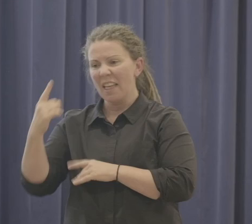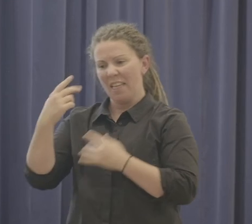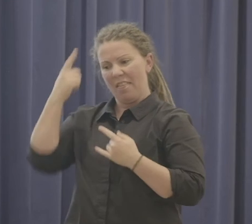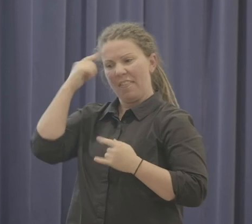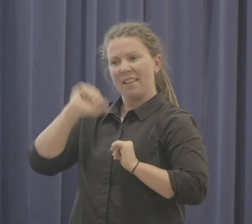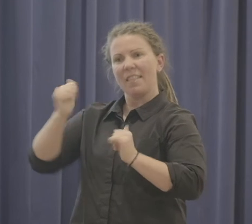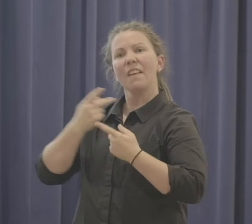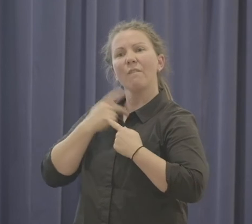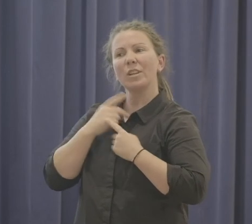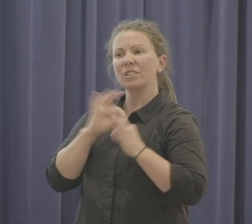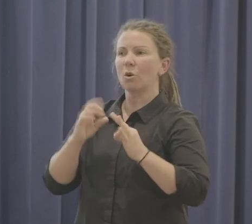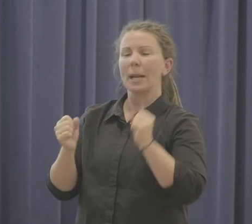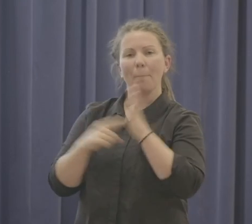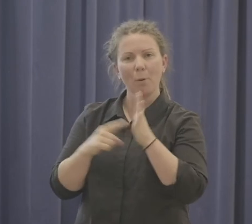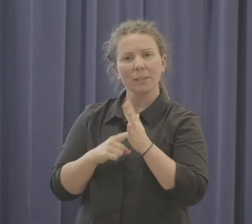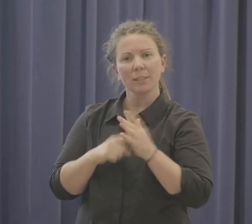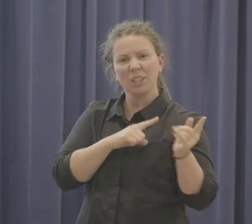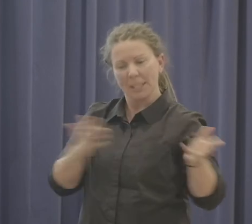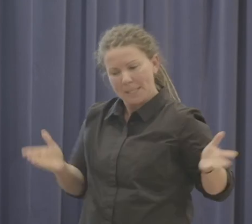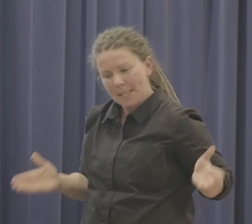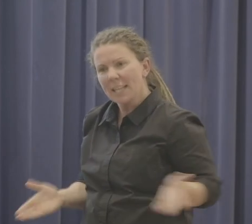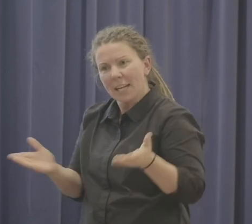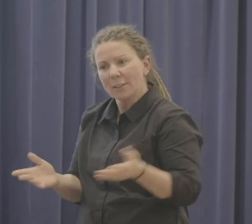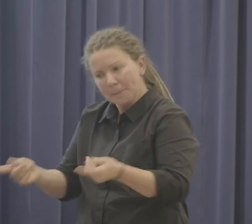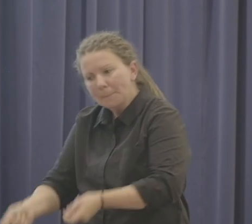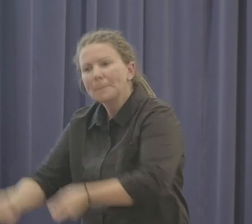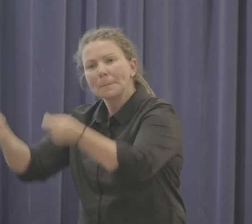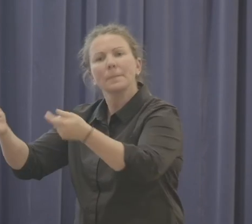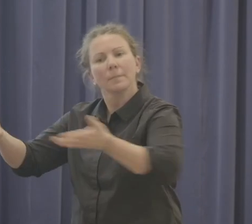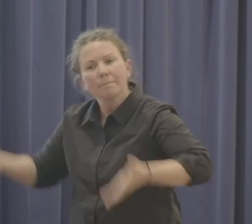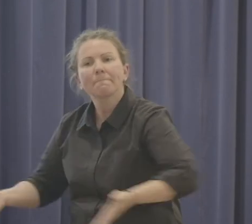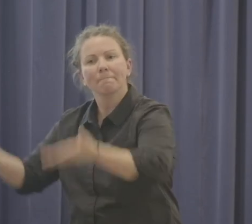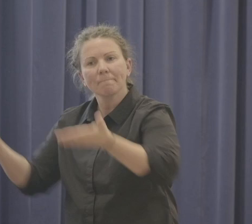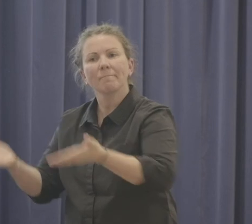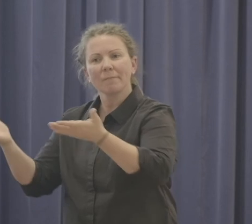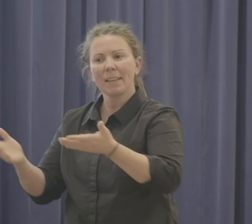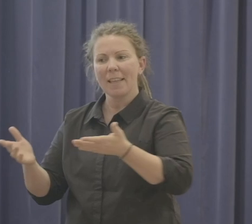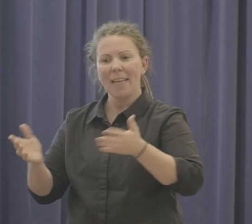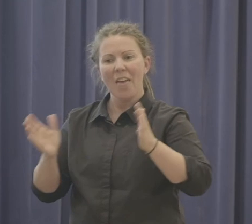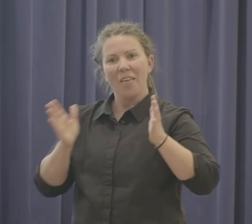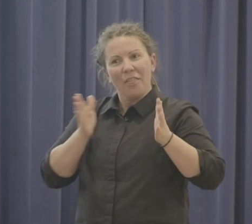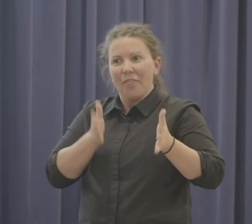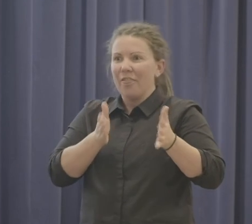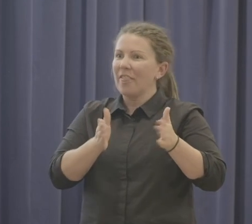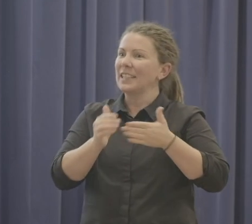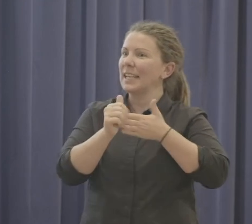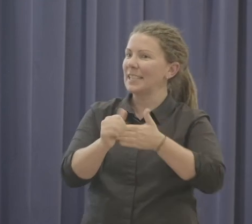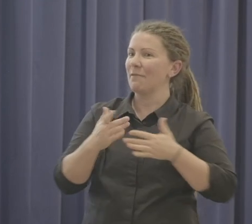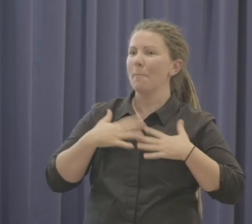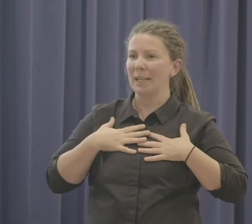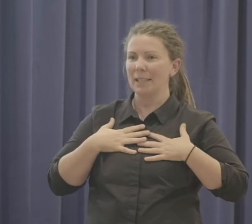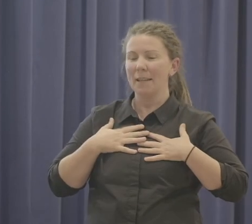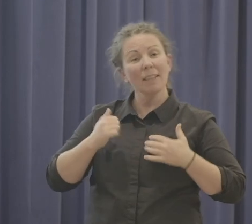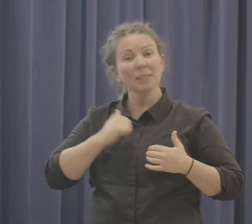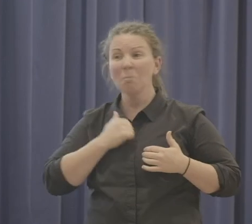their determination and ability to change people's lives for the better, whether they know them or not. That is leadership to me. It's just my